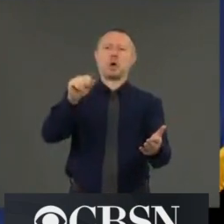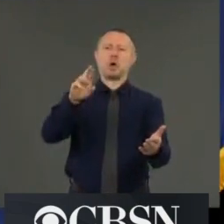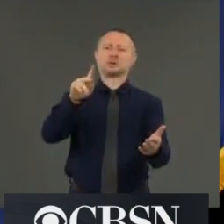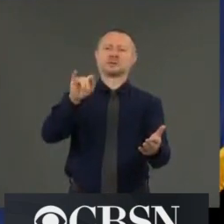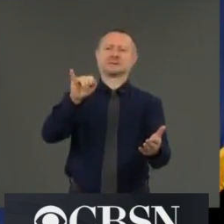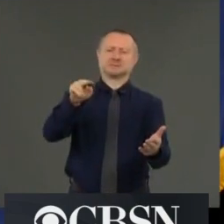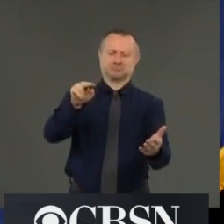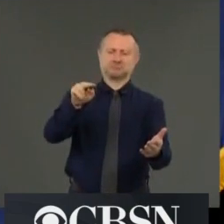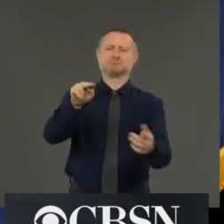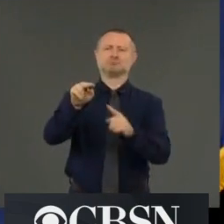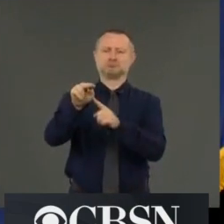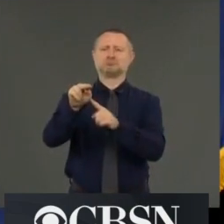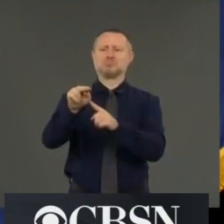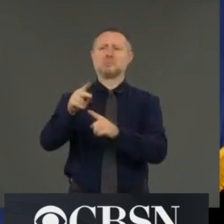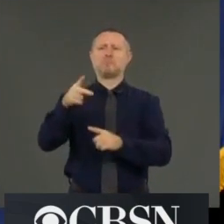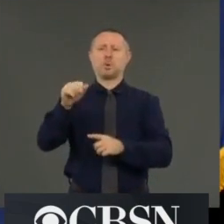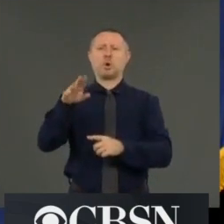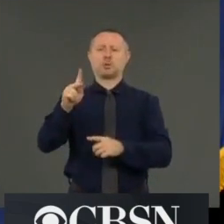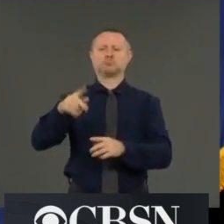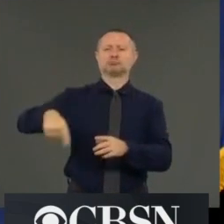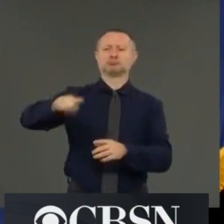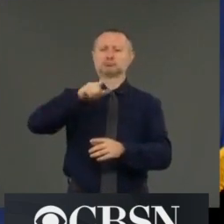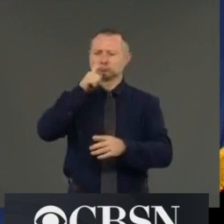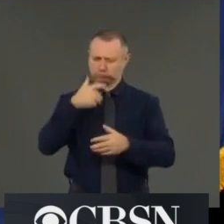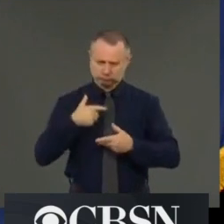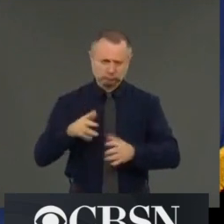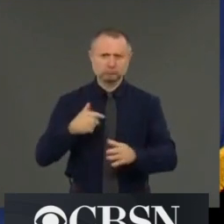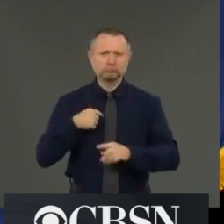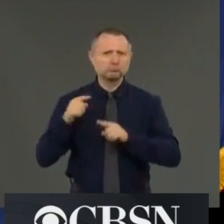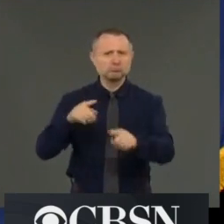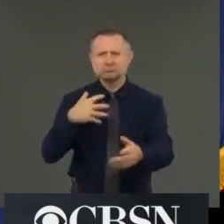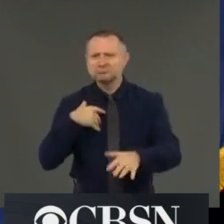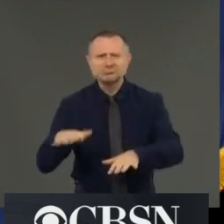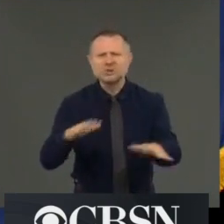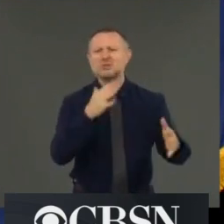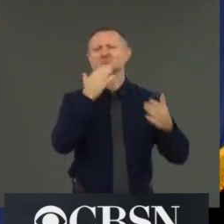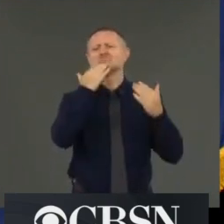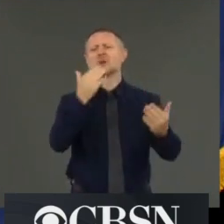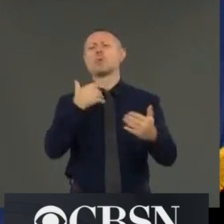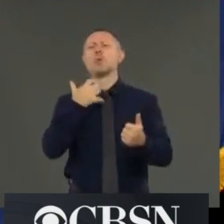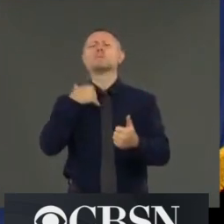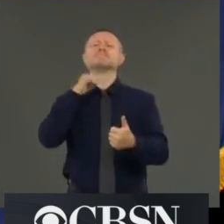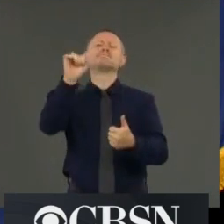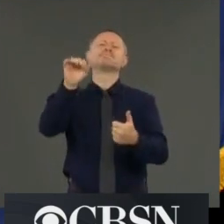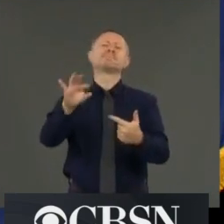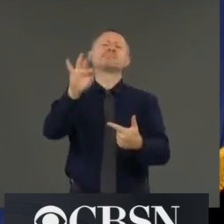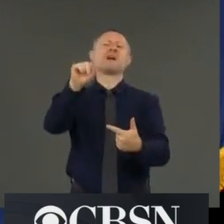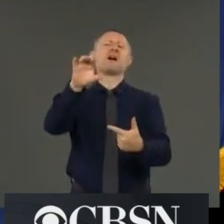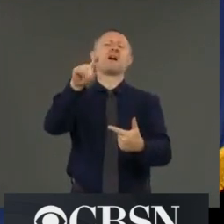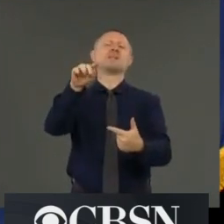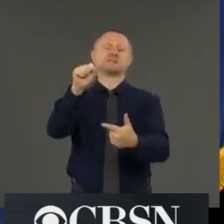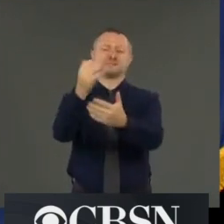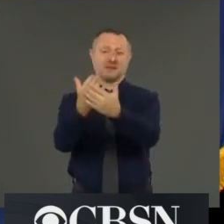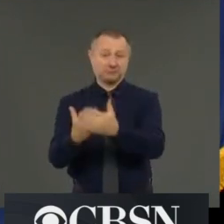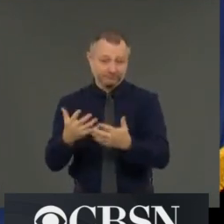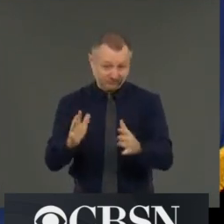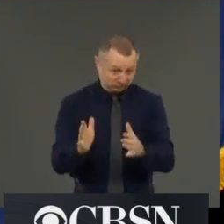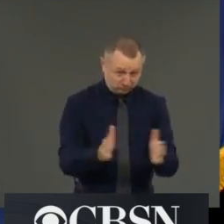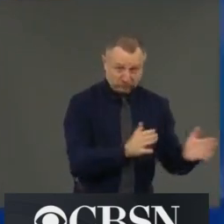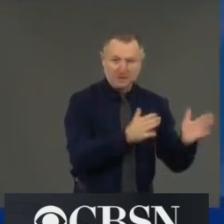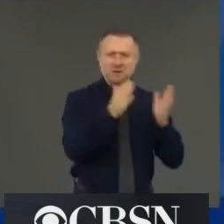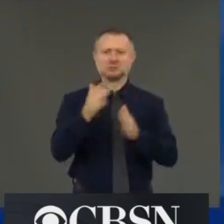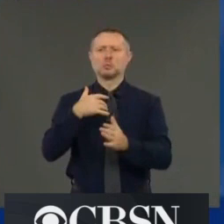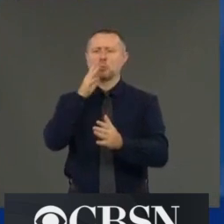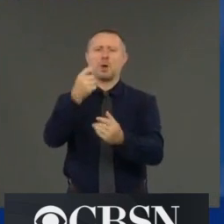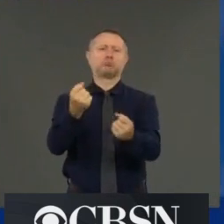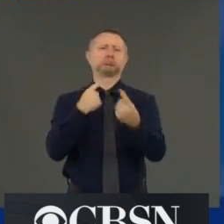here today. Let me give you some facts and some briefing material, and then we'll take whatever questions you have.